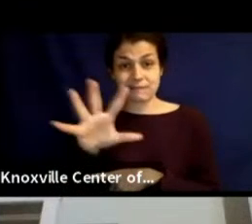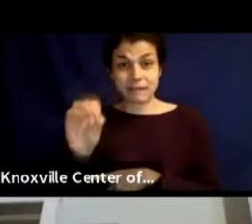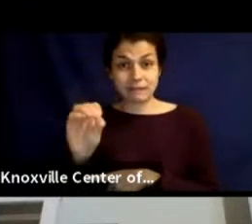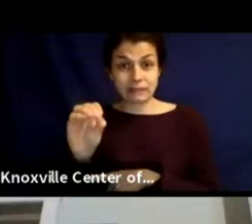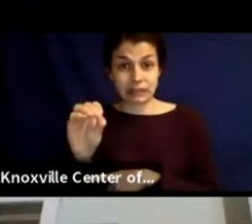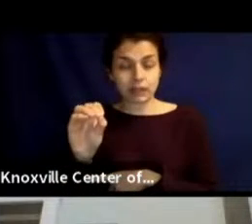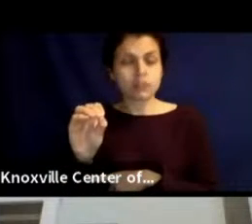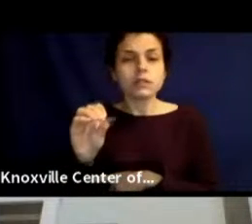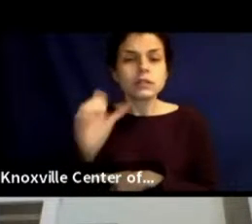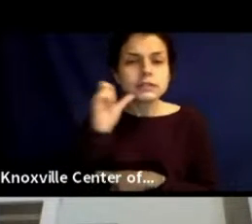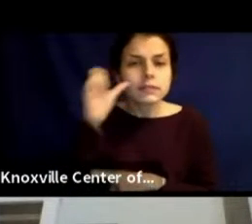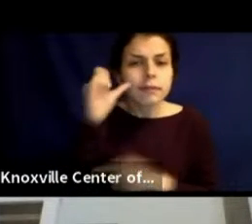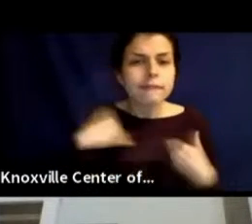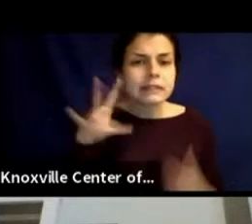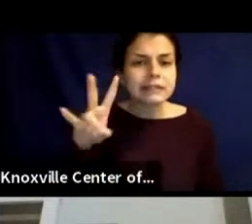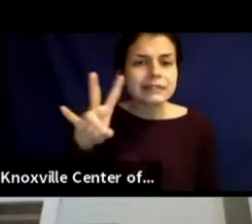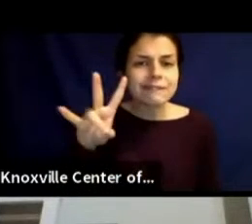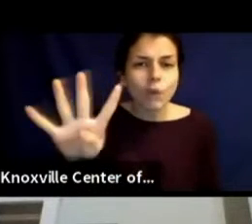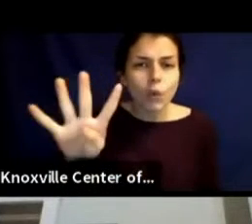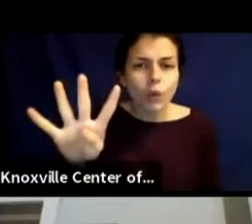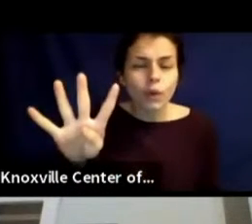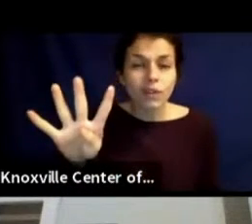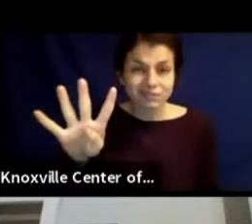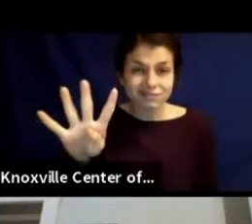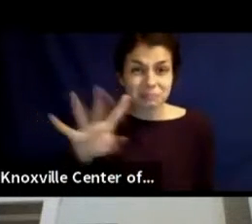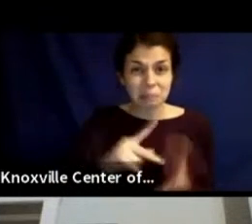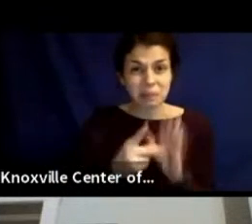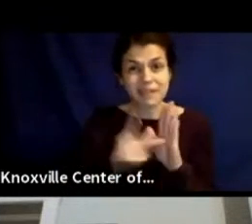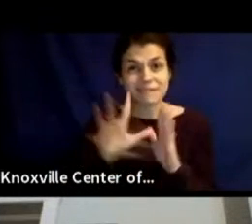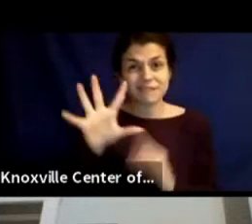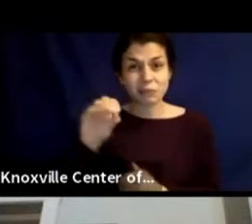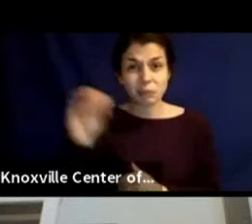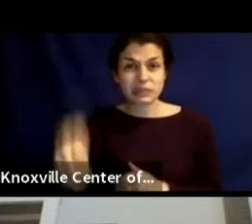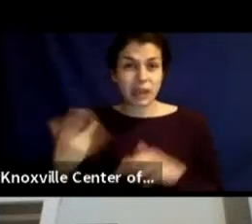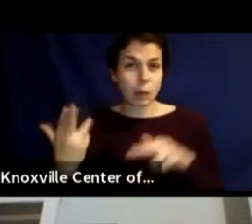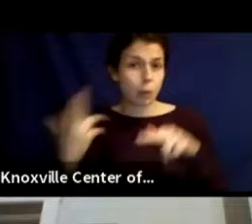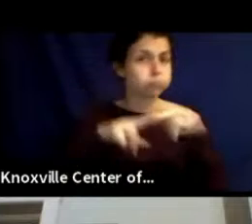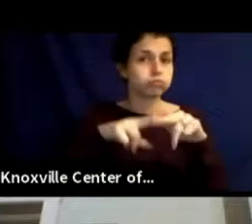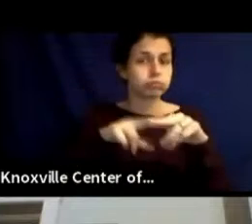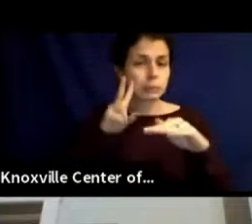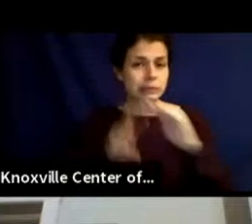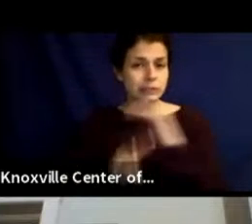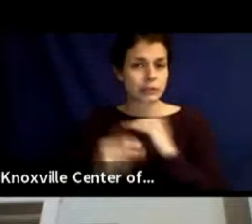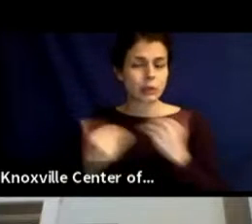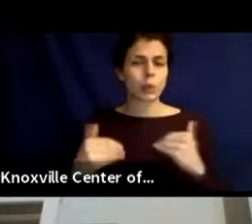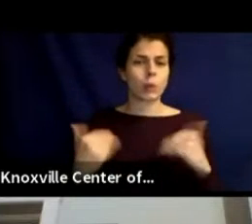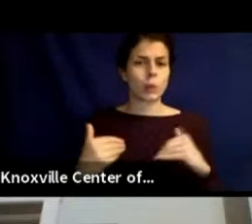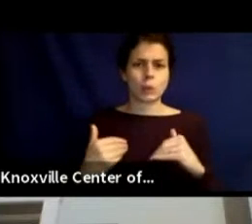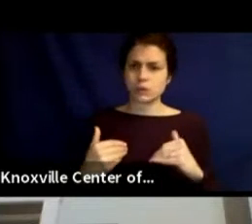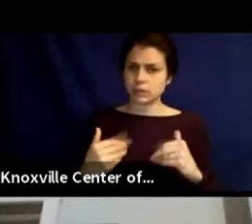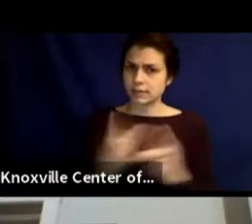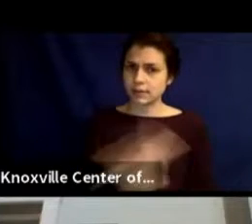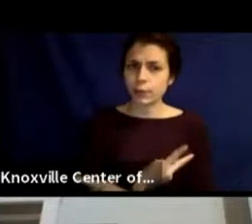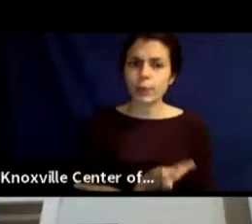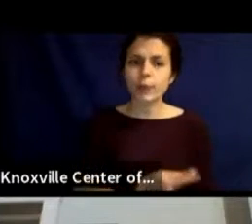74 yesterday. So we're almost 50% above the prediction. And then as we mentioned earlier,